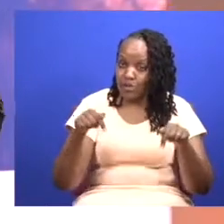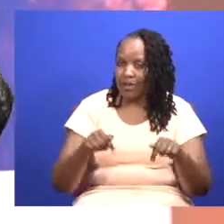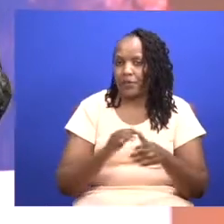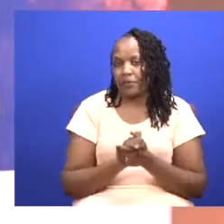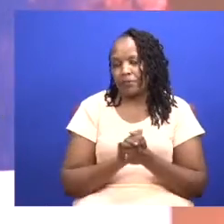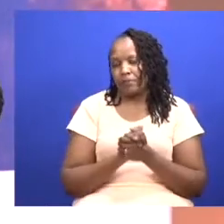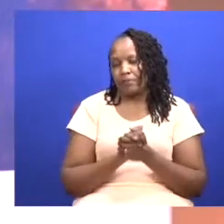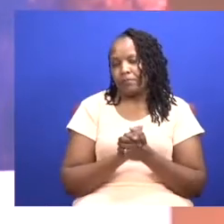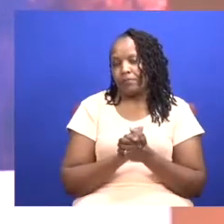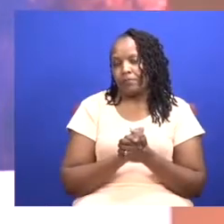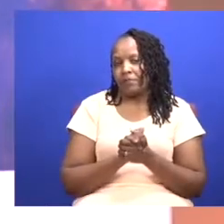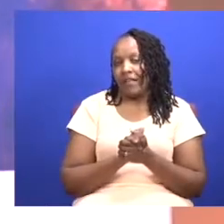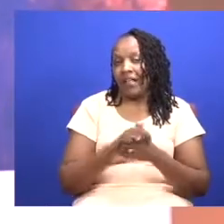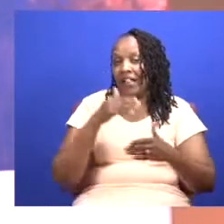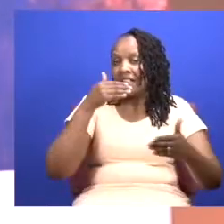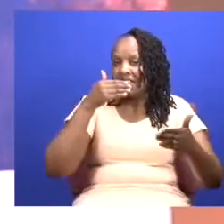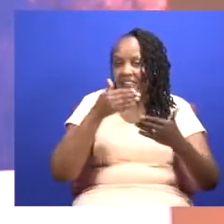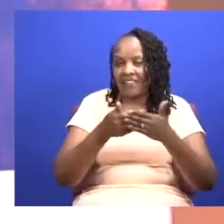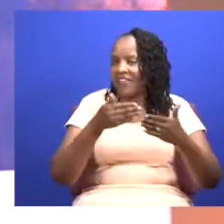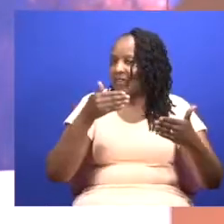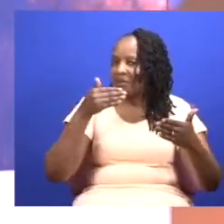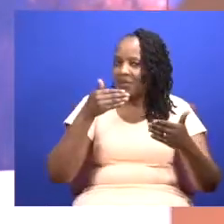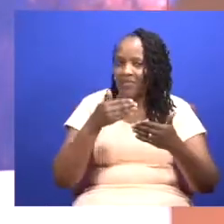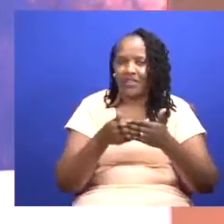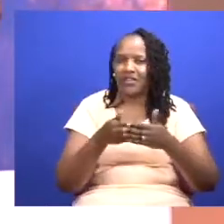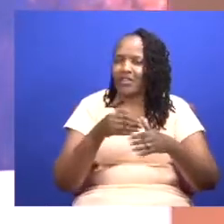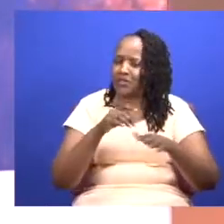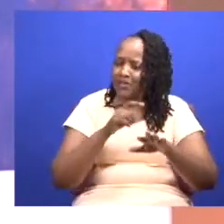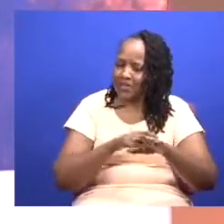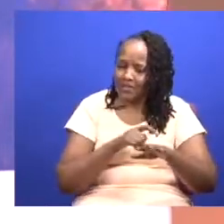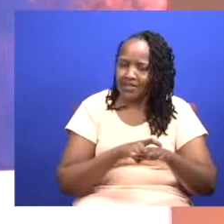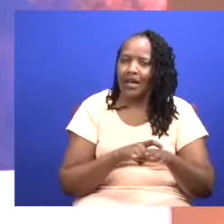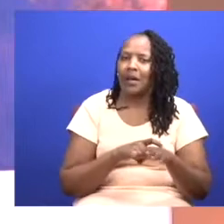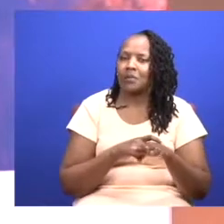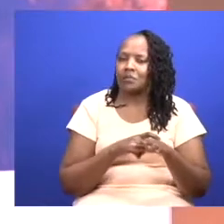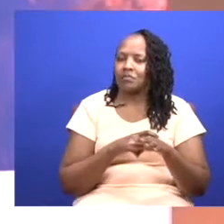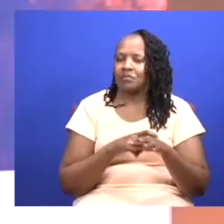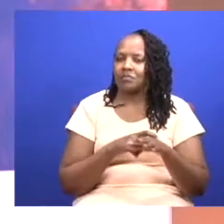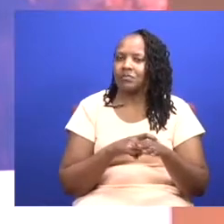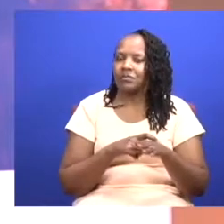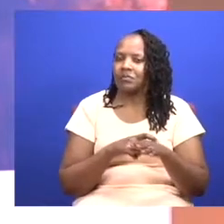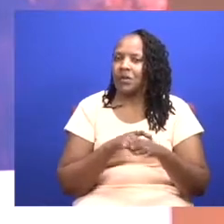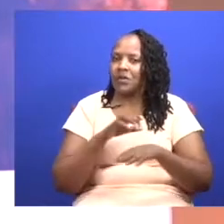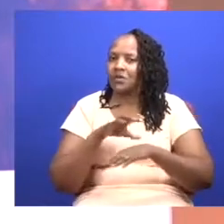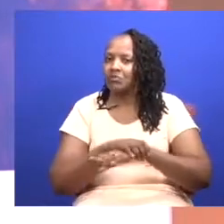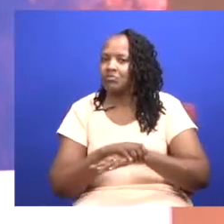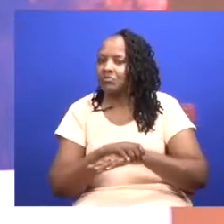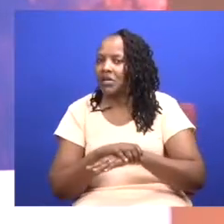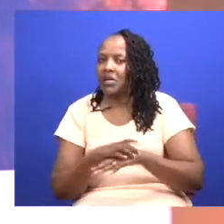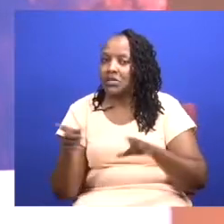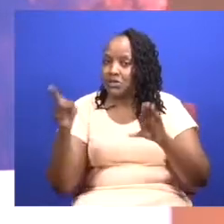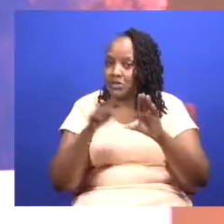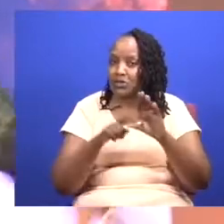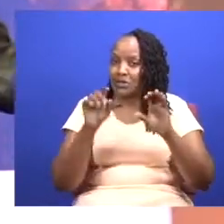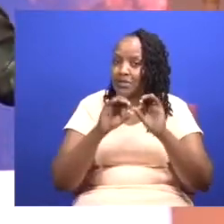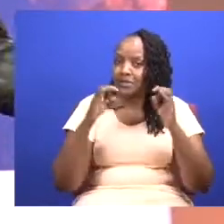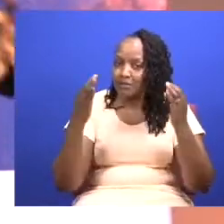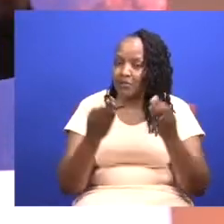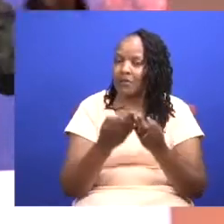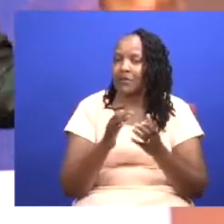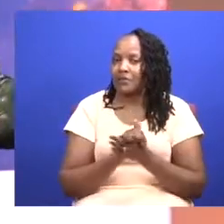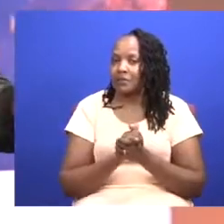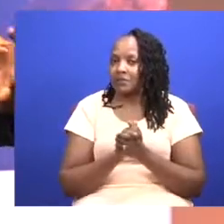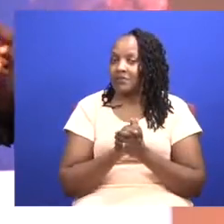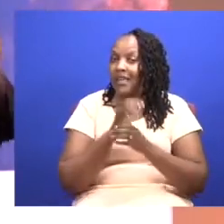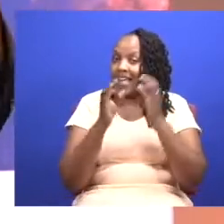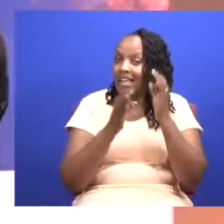time to join us in this Sunday today in this family service. We appreciate all the time that you take even to join us